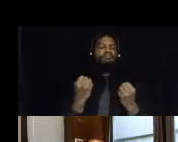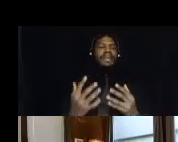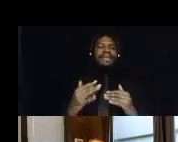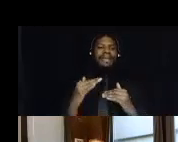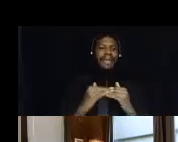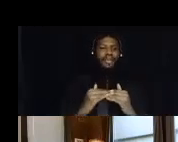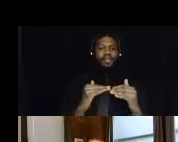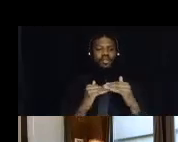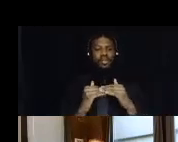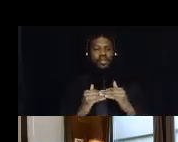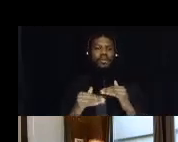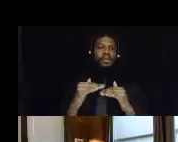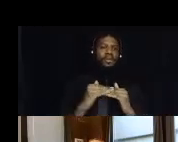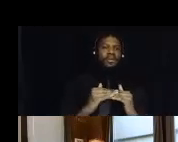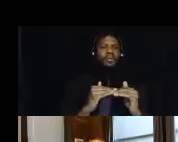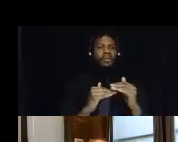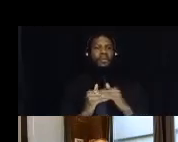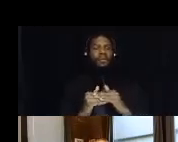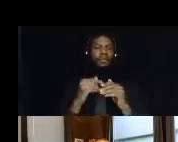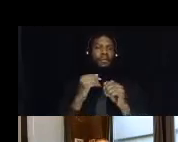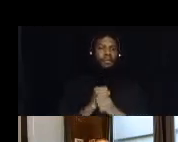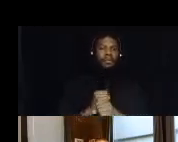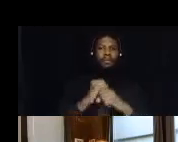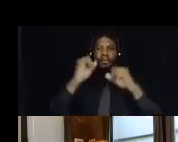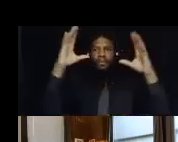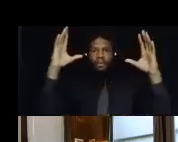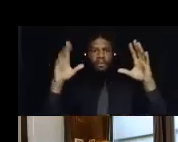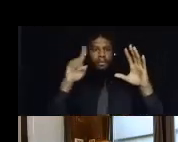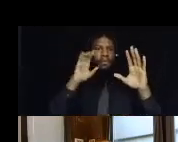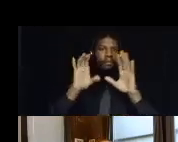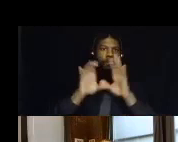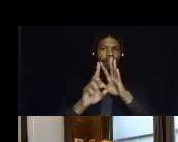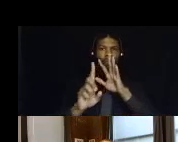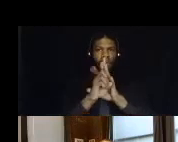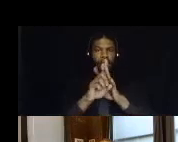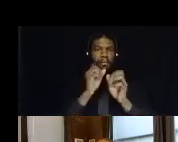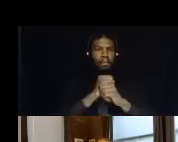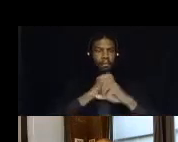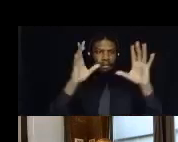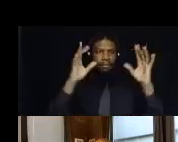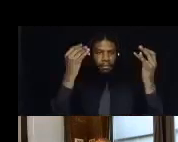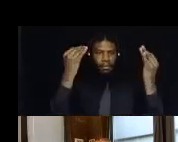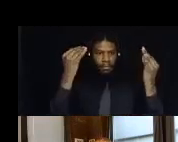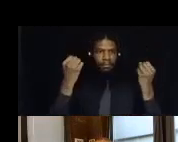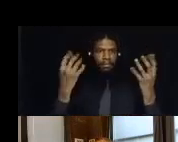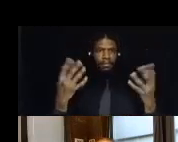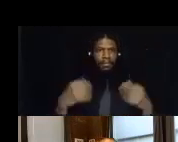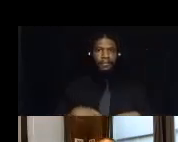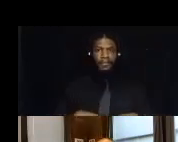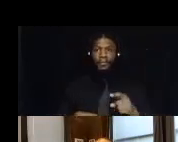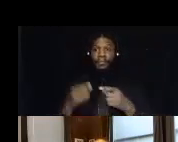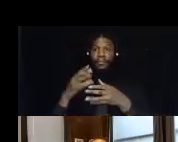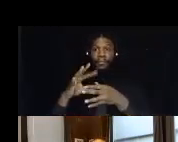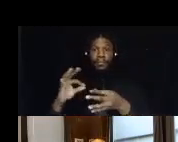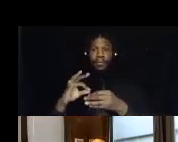many views that come into your head. Ooh, some faces are avoid eye contact. Oh,